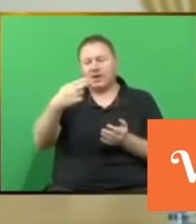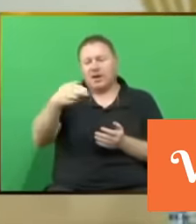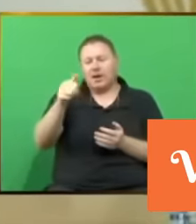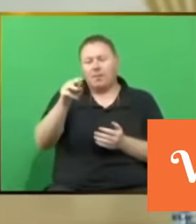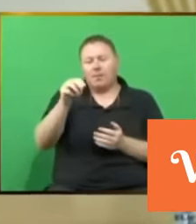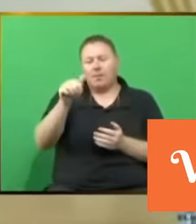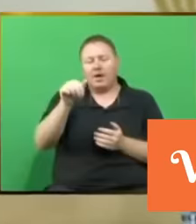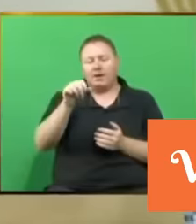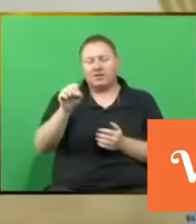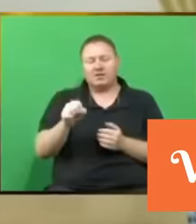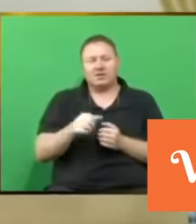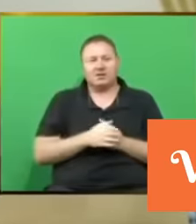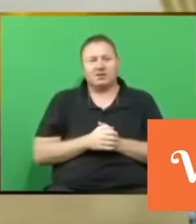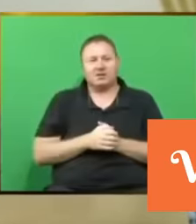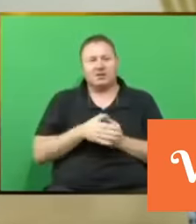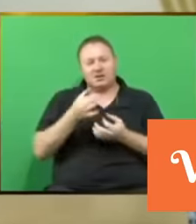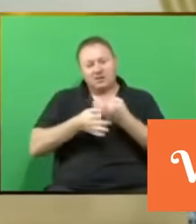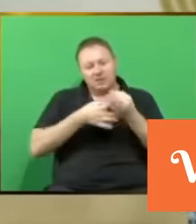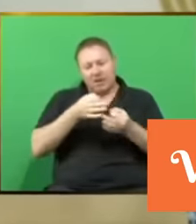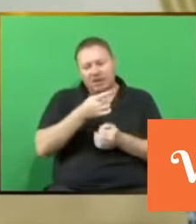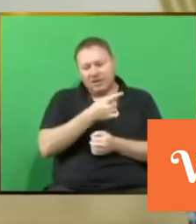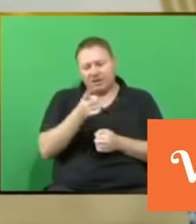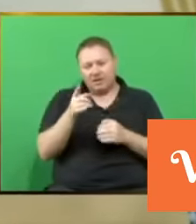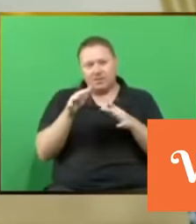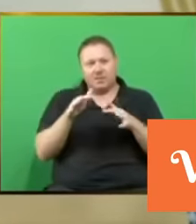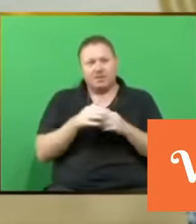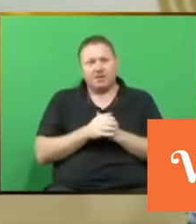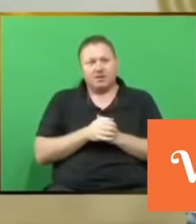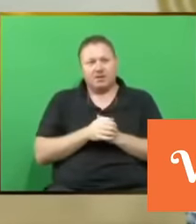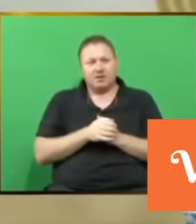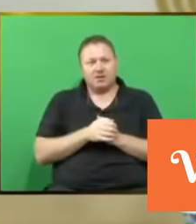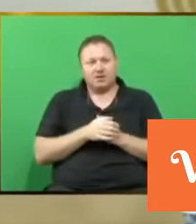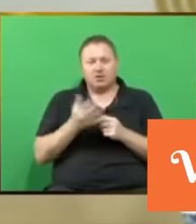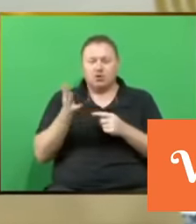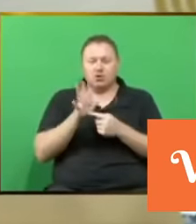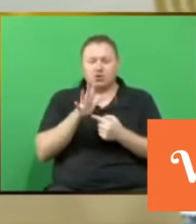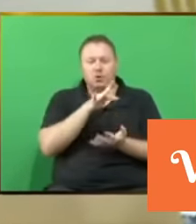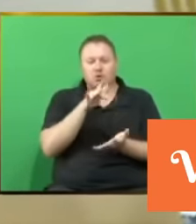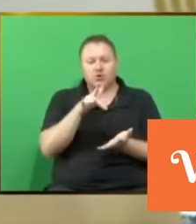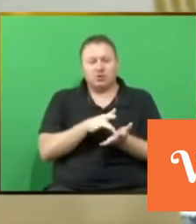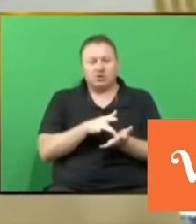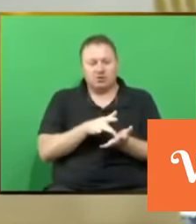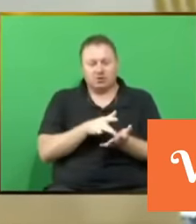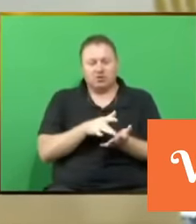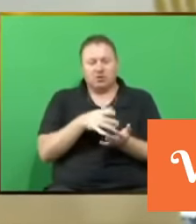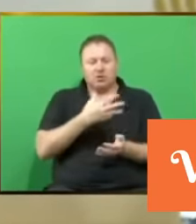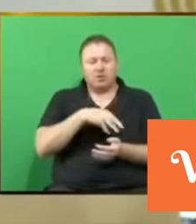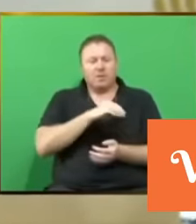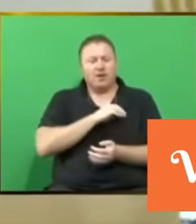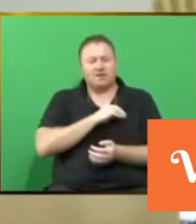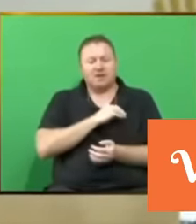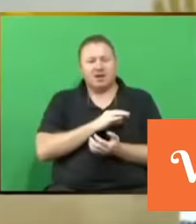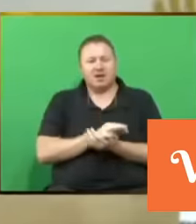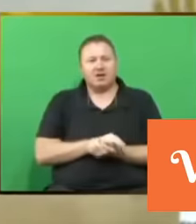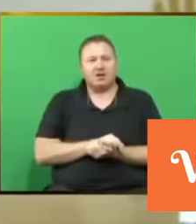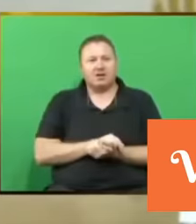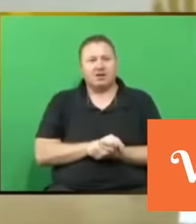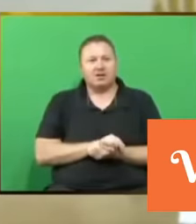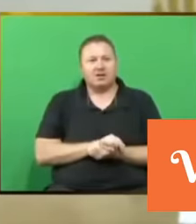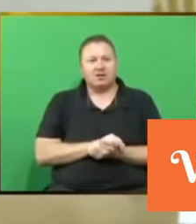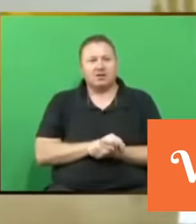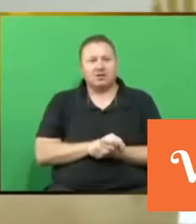Let me explain to these people what the scenario or situation is in Palestine. There